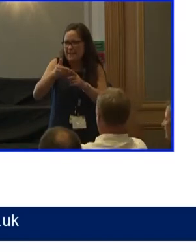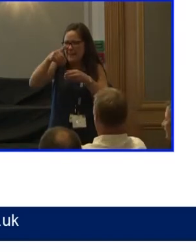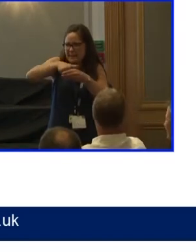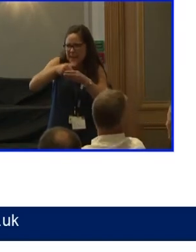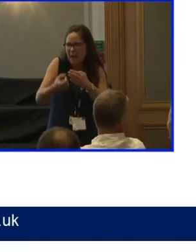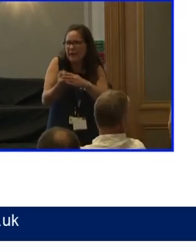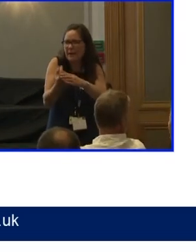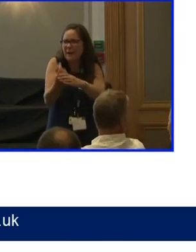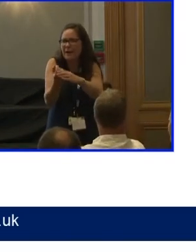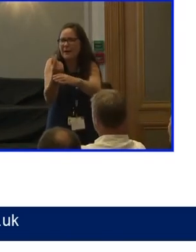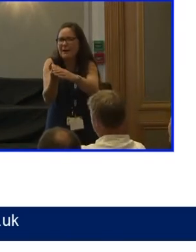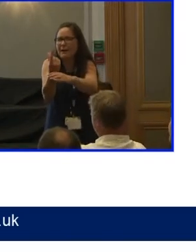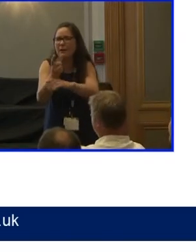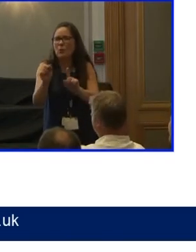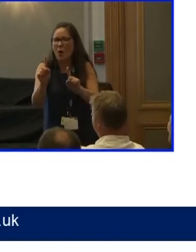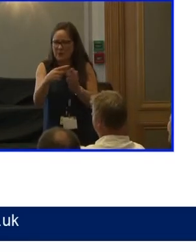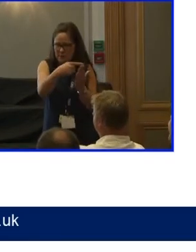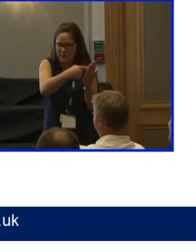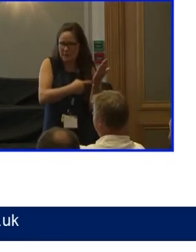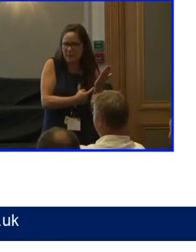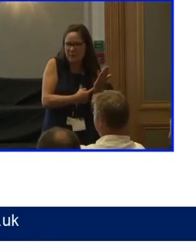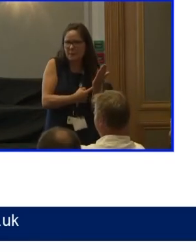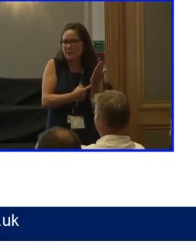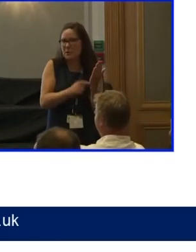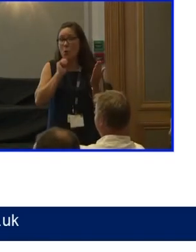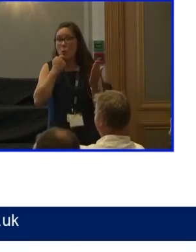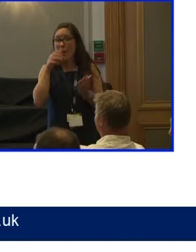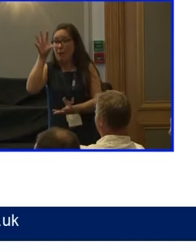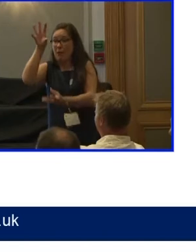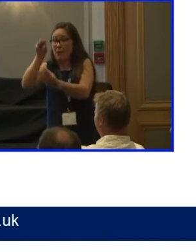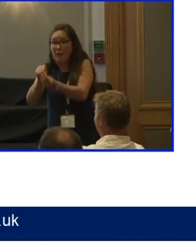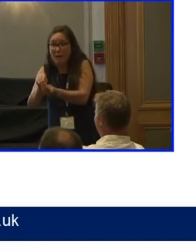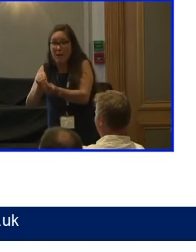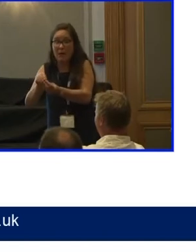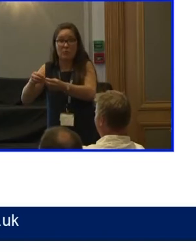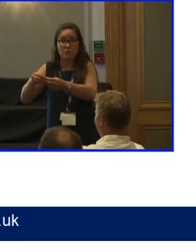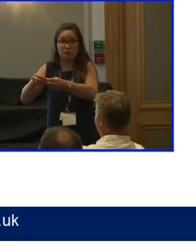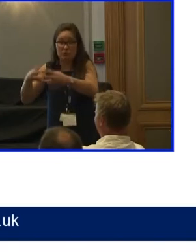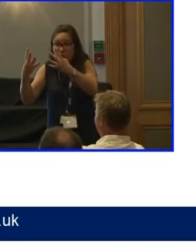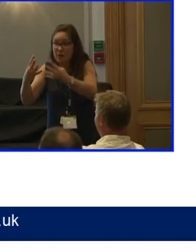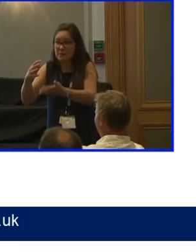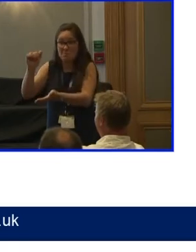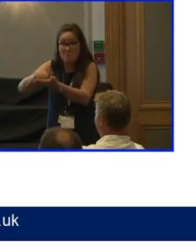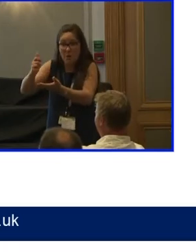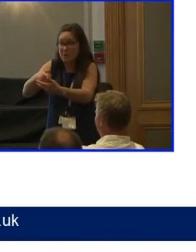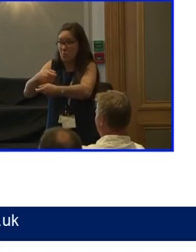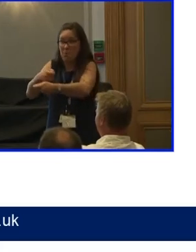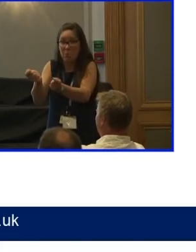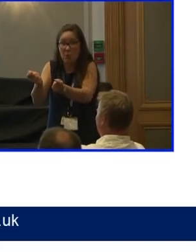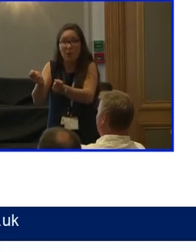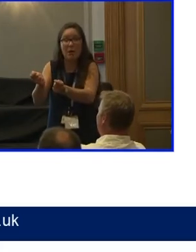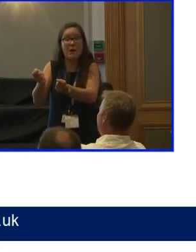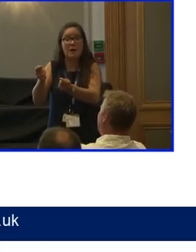way from setting the study up through to collecting results, analyzing them, publishing them, and archiving the data. And it's something that's